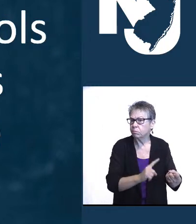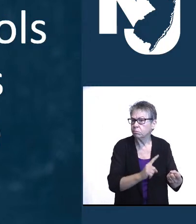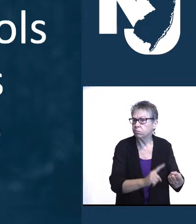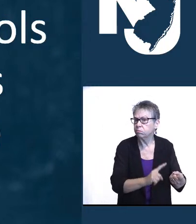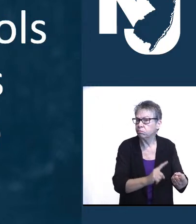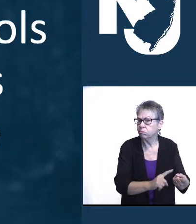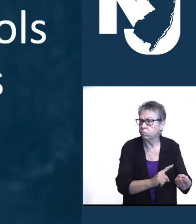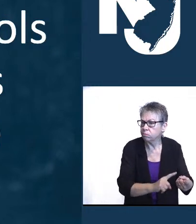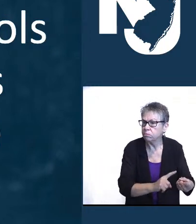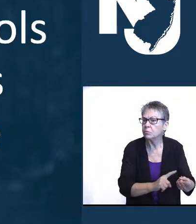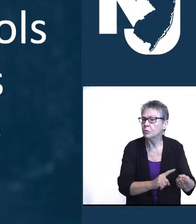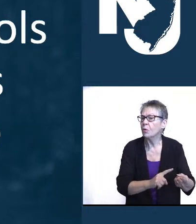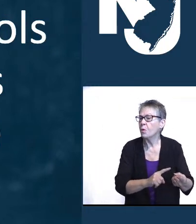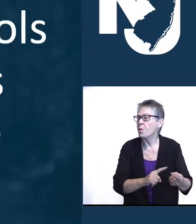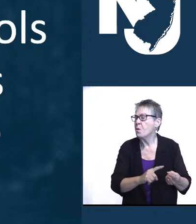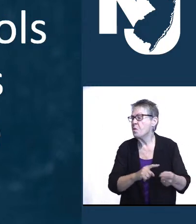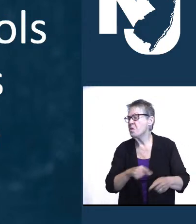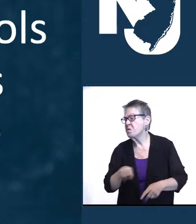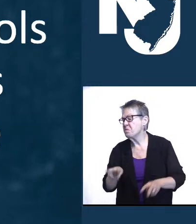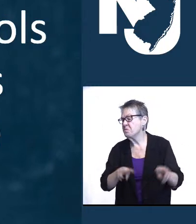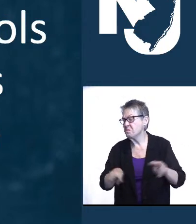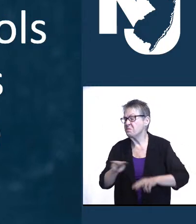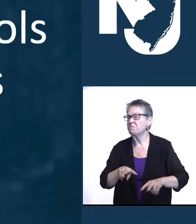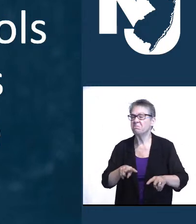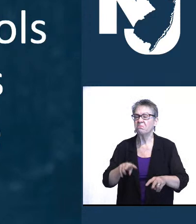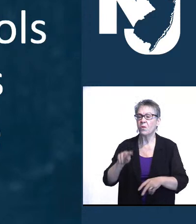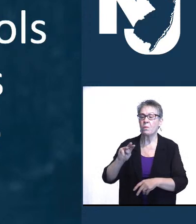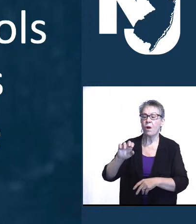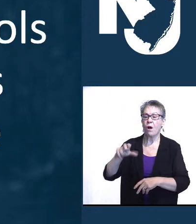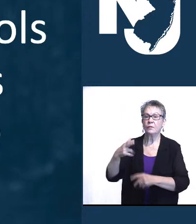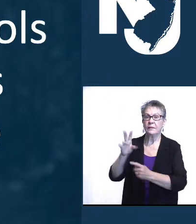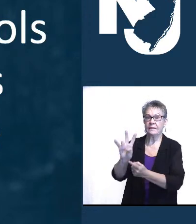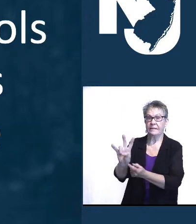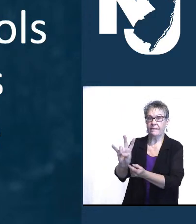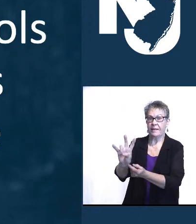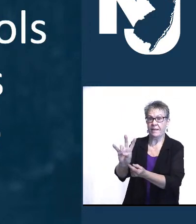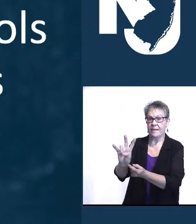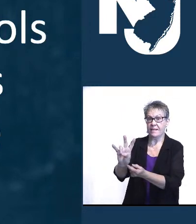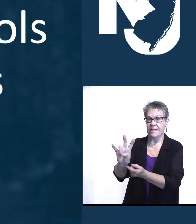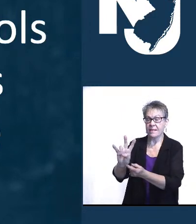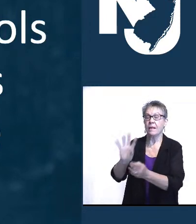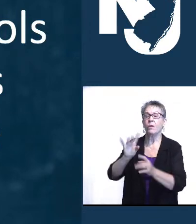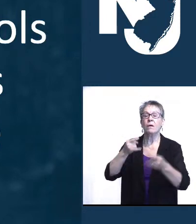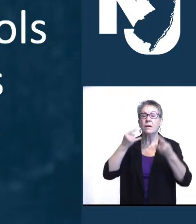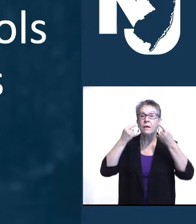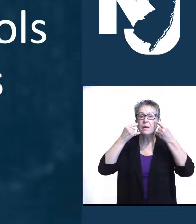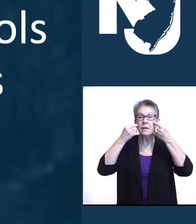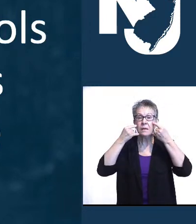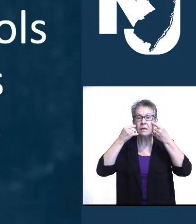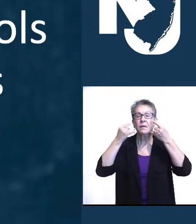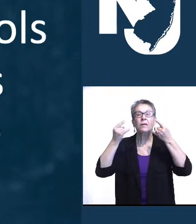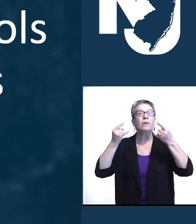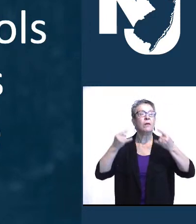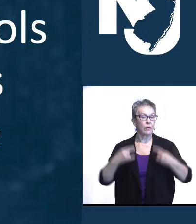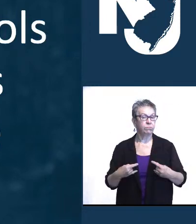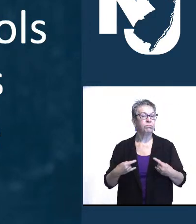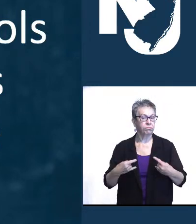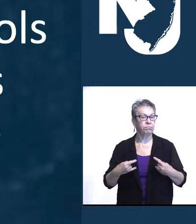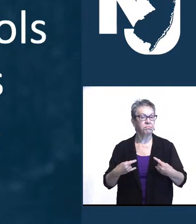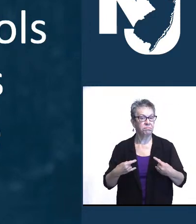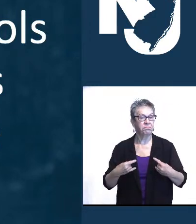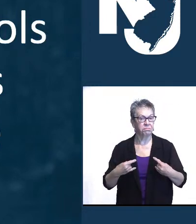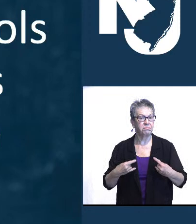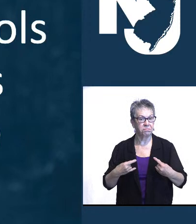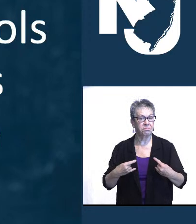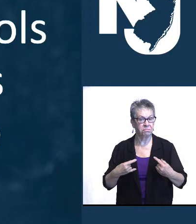the statewide mandate in all child care settings. Later this week, we will extend the public health emergency